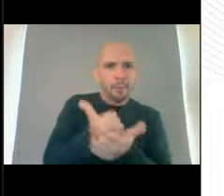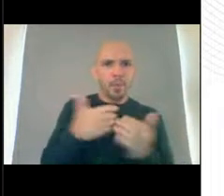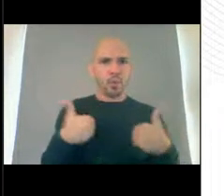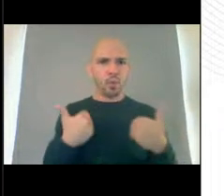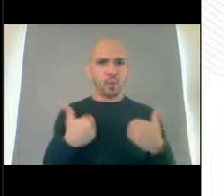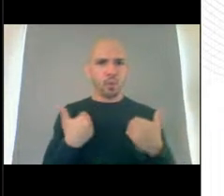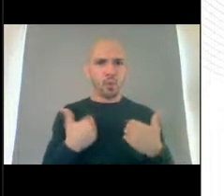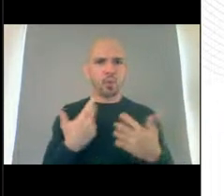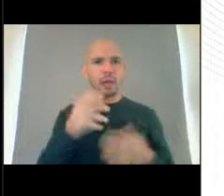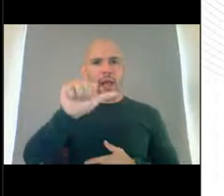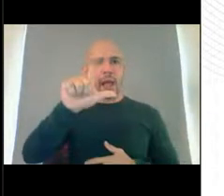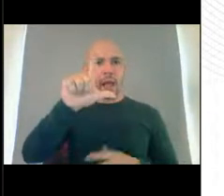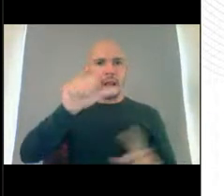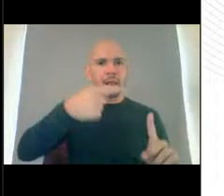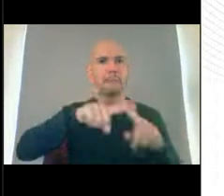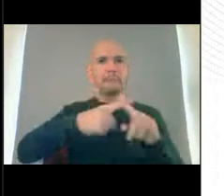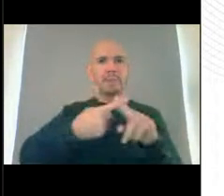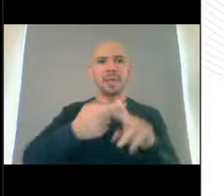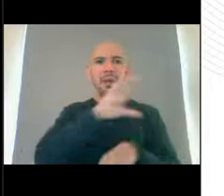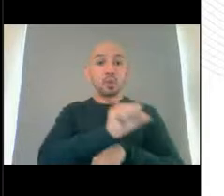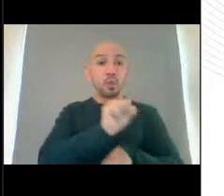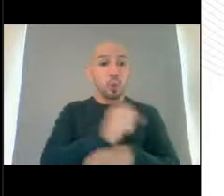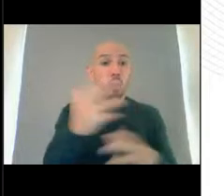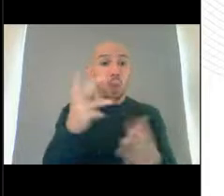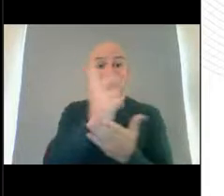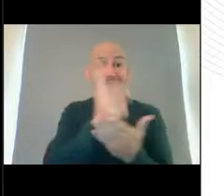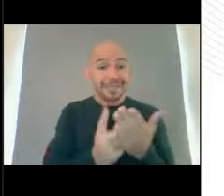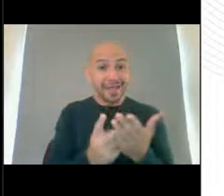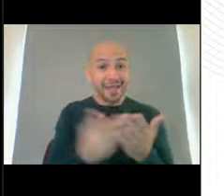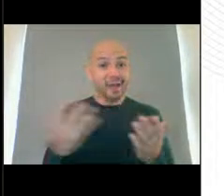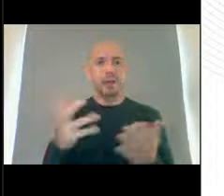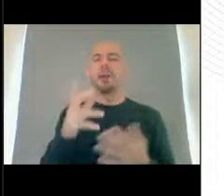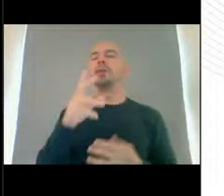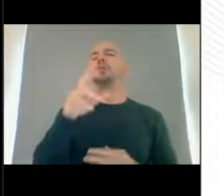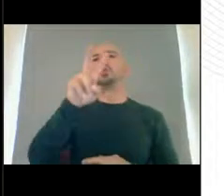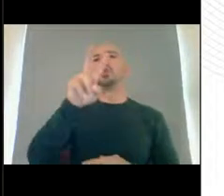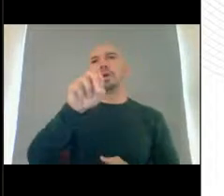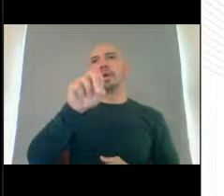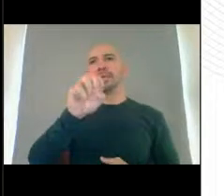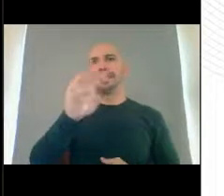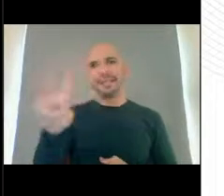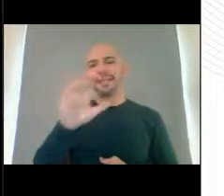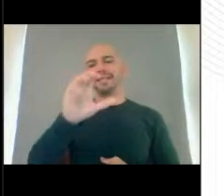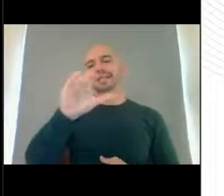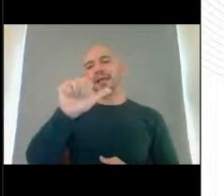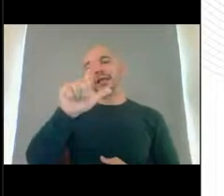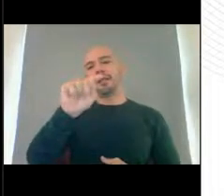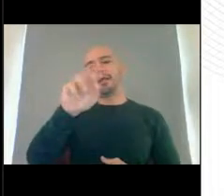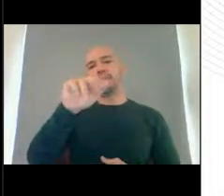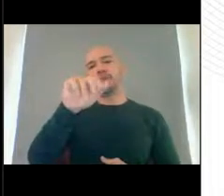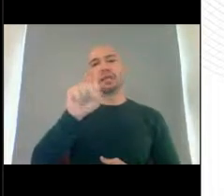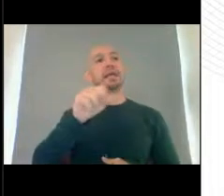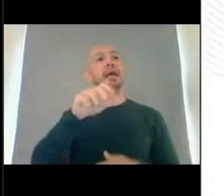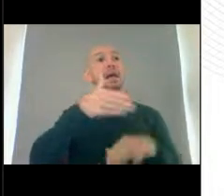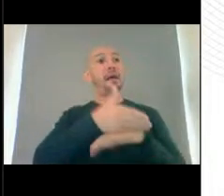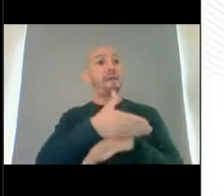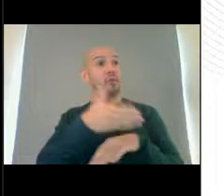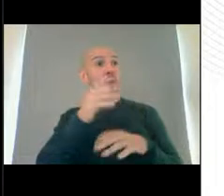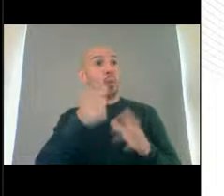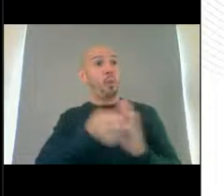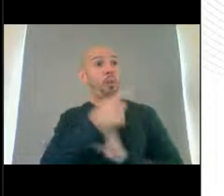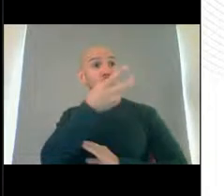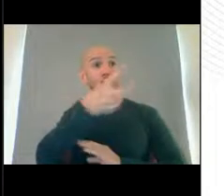ali began his work in design in in 2006 at caltrans he transferred to construction he was very